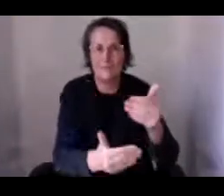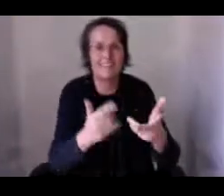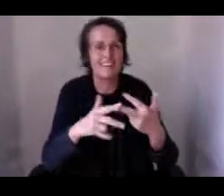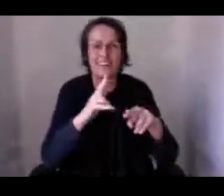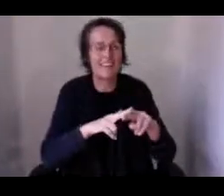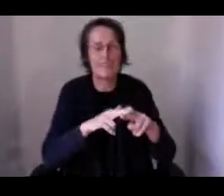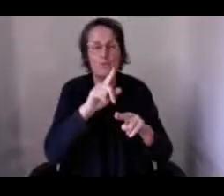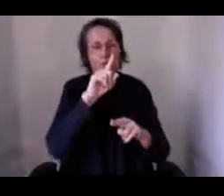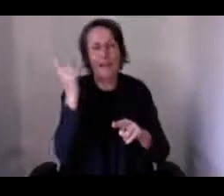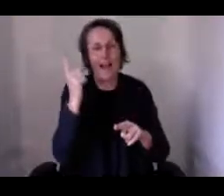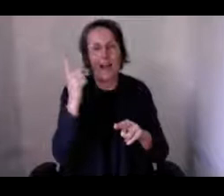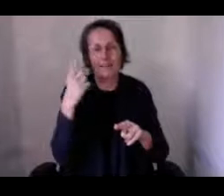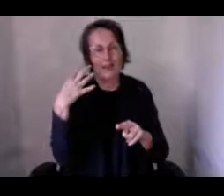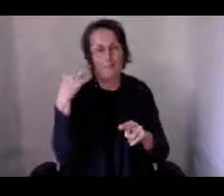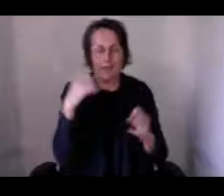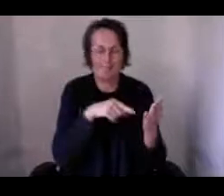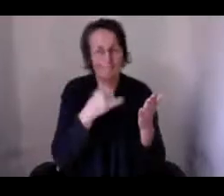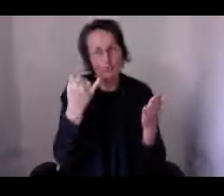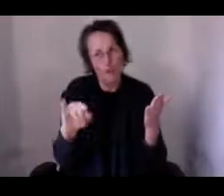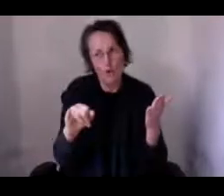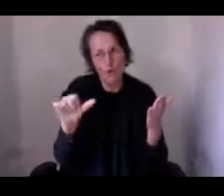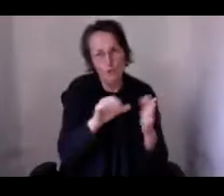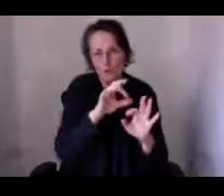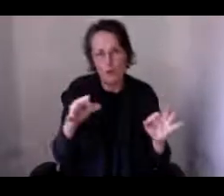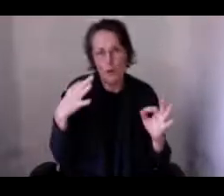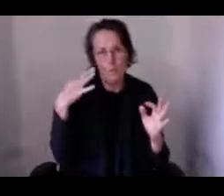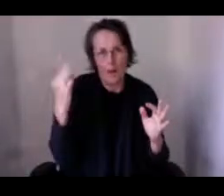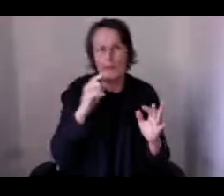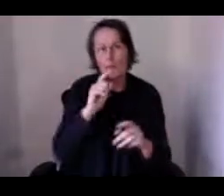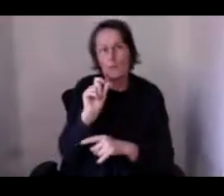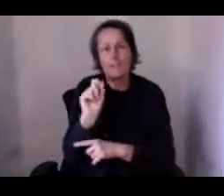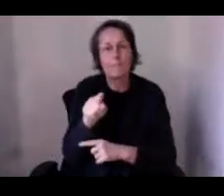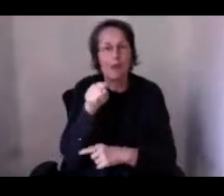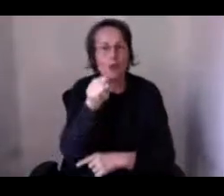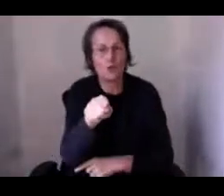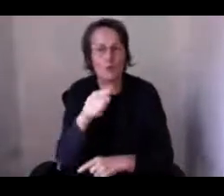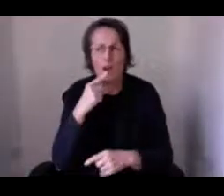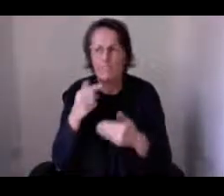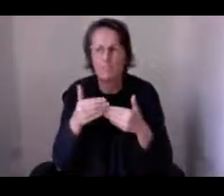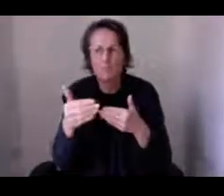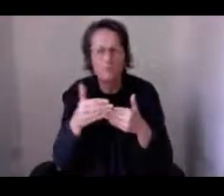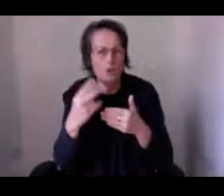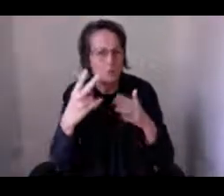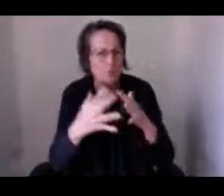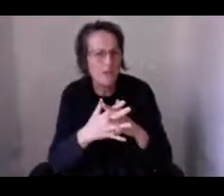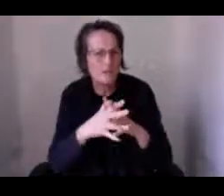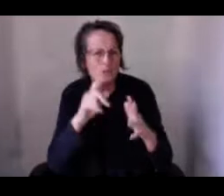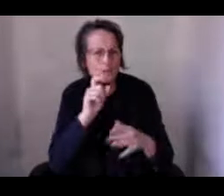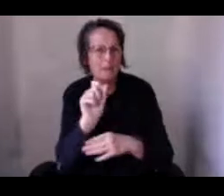be informed by email, I think up to 2 weeks, within 2 weeks of applying.